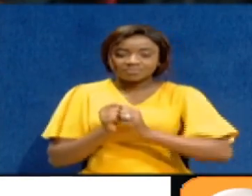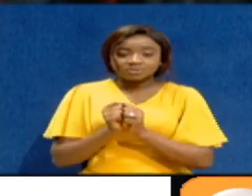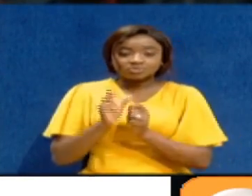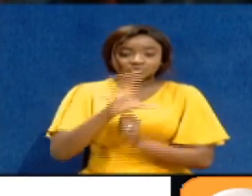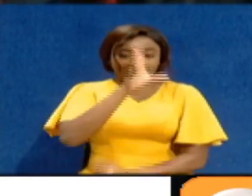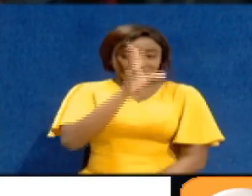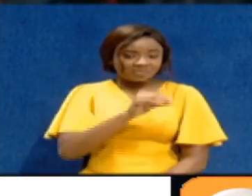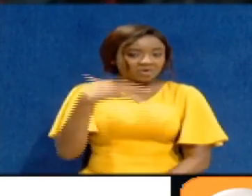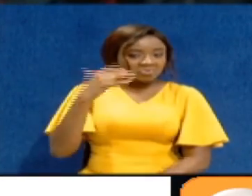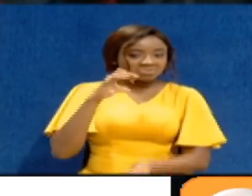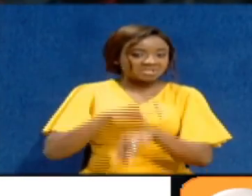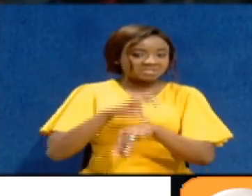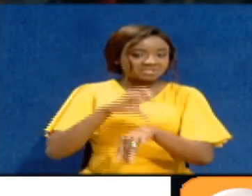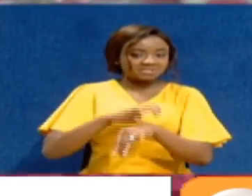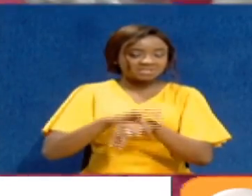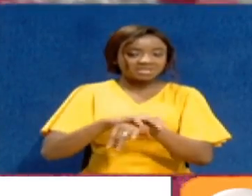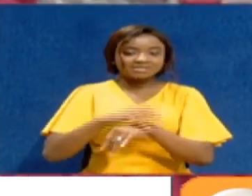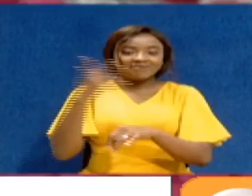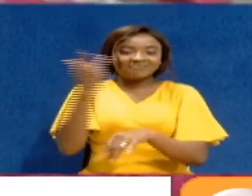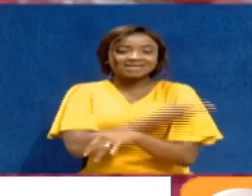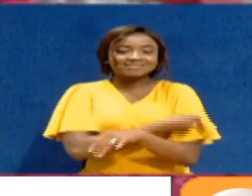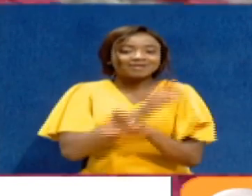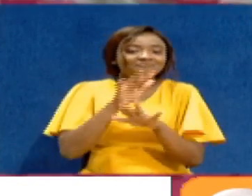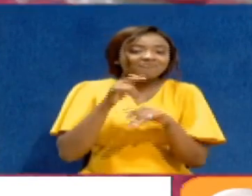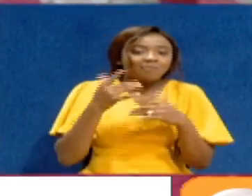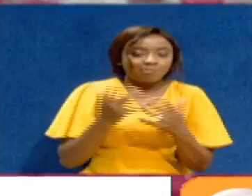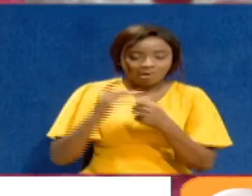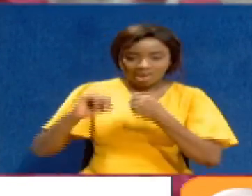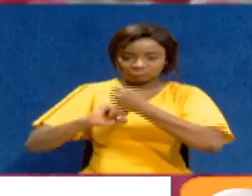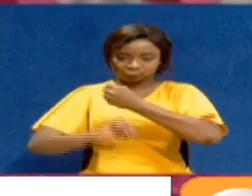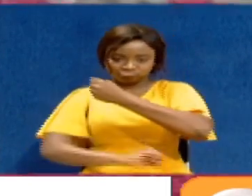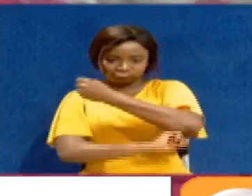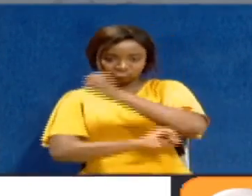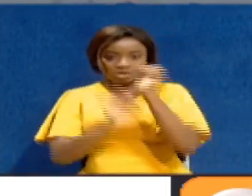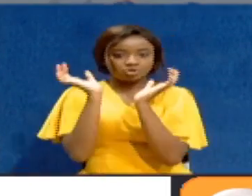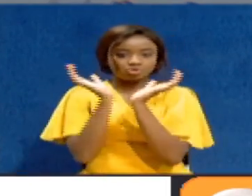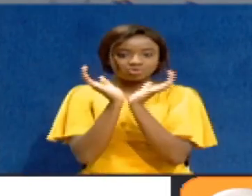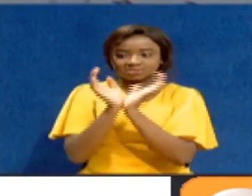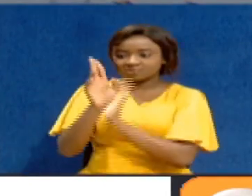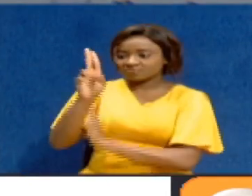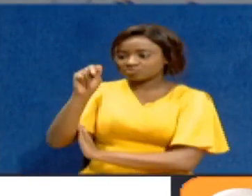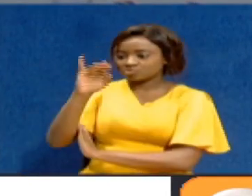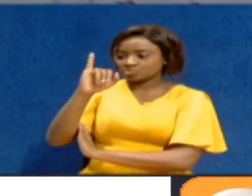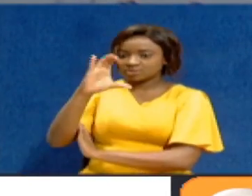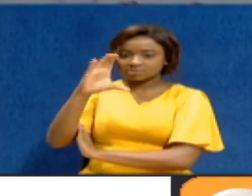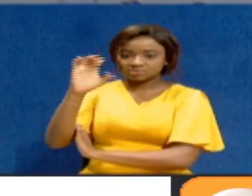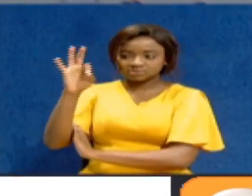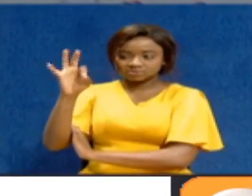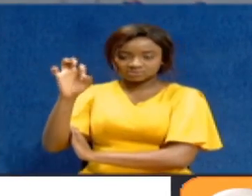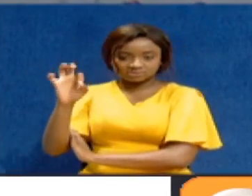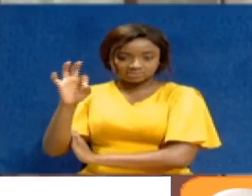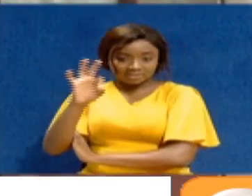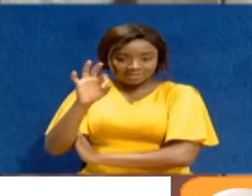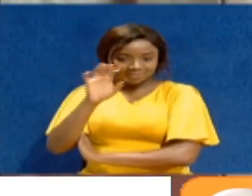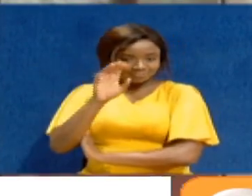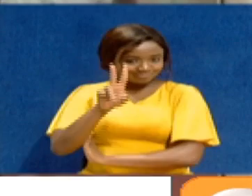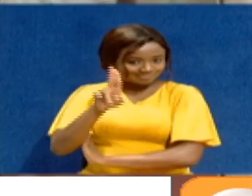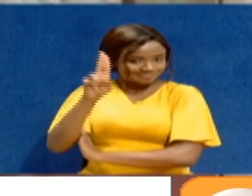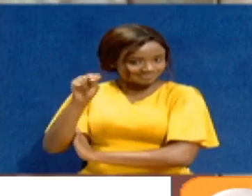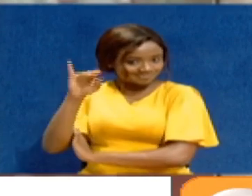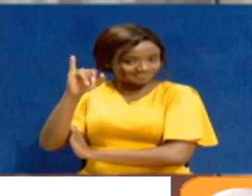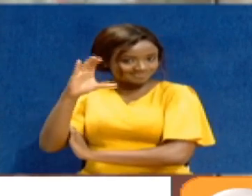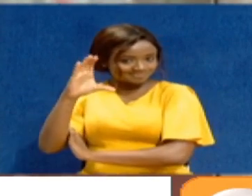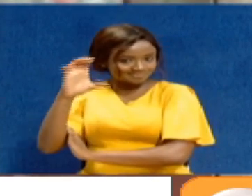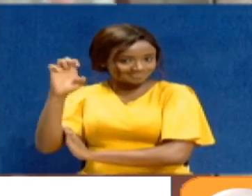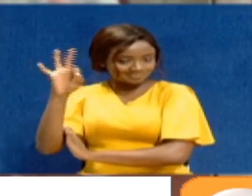been receiving their vaccines through UNICEF in a partnership agreement with Gavi. But given COVID-19 ravaging the Western nations,